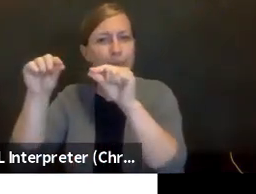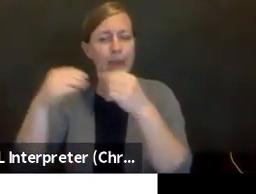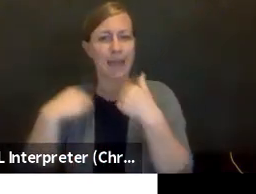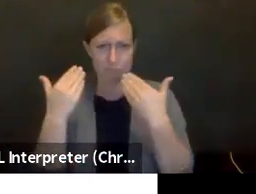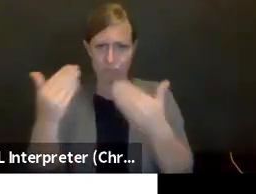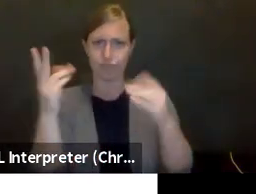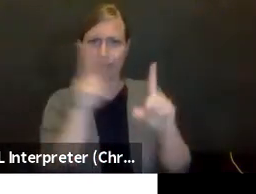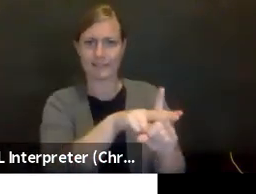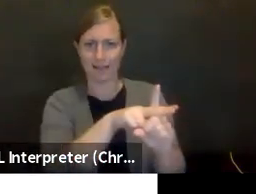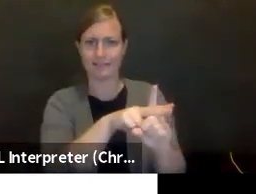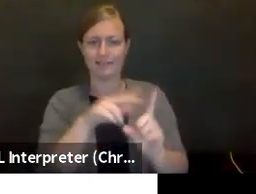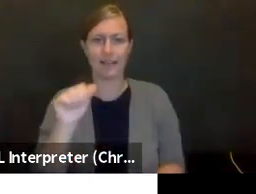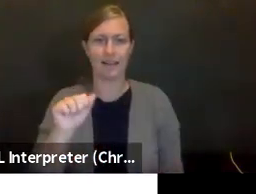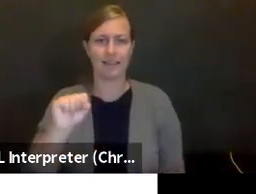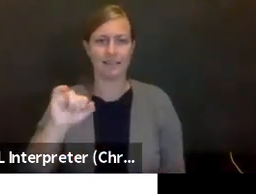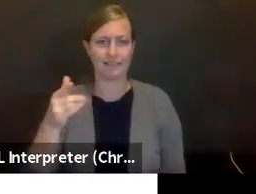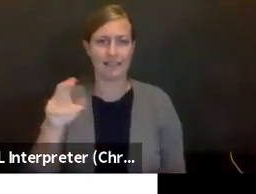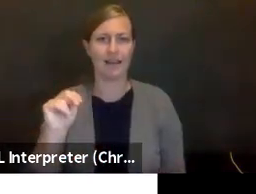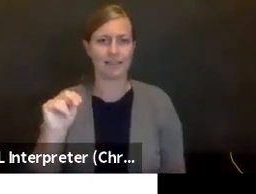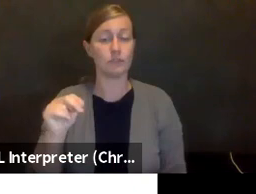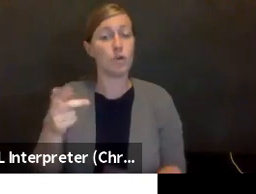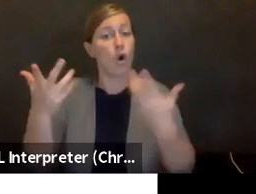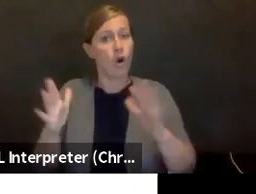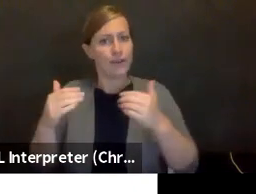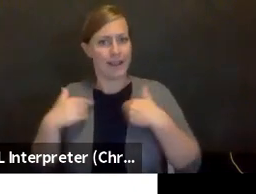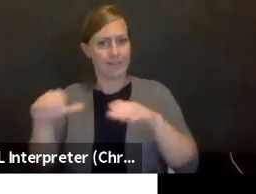created and I could assign them to my students.